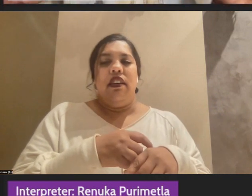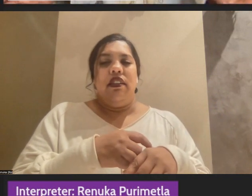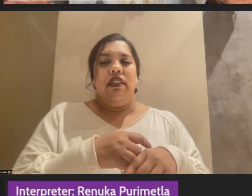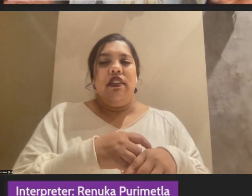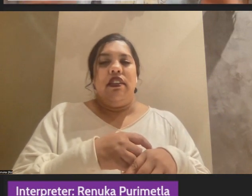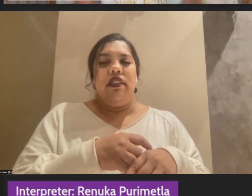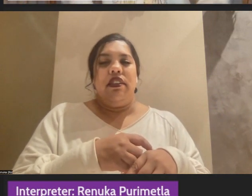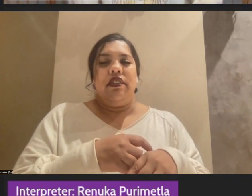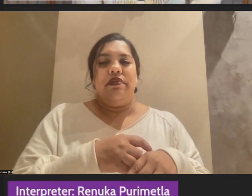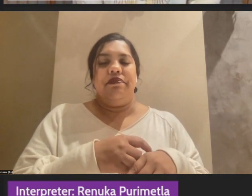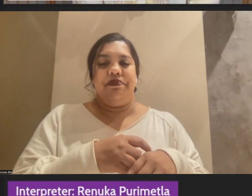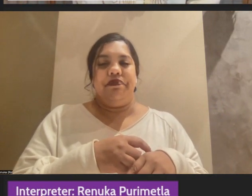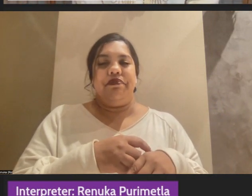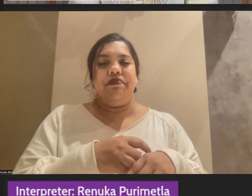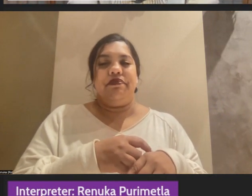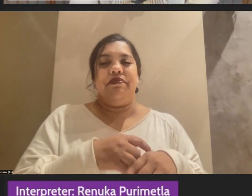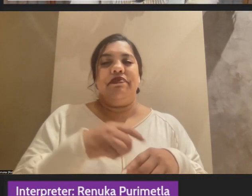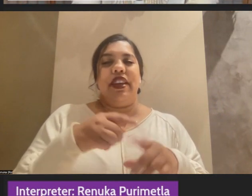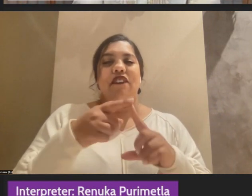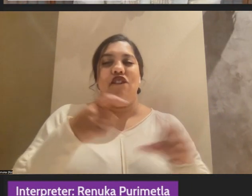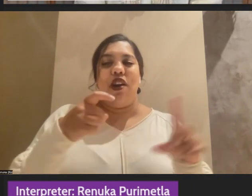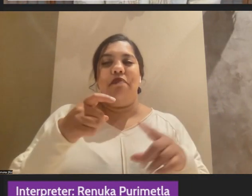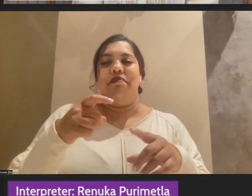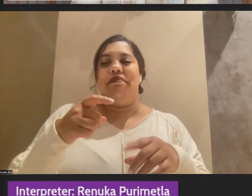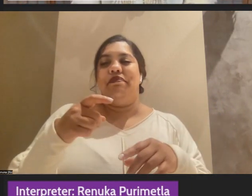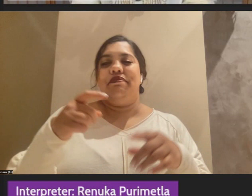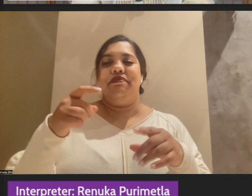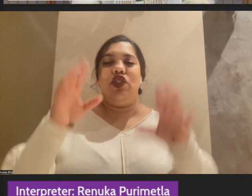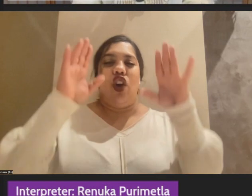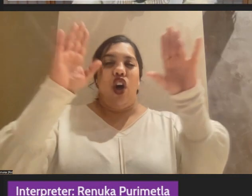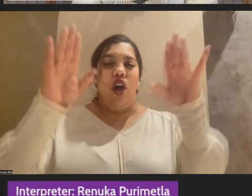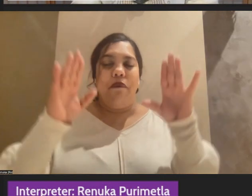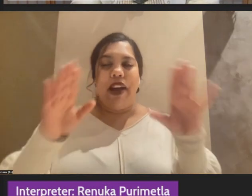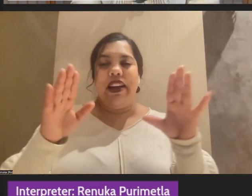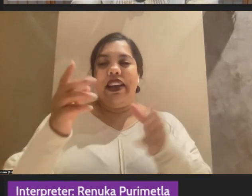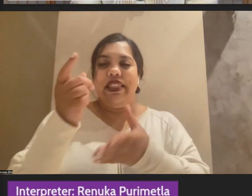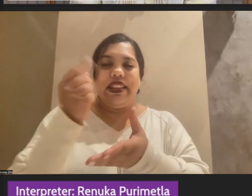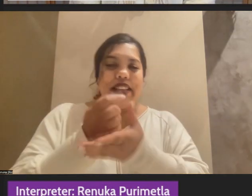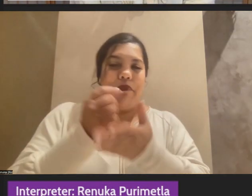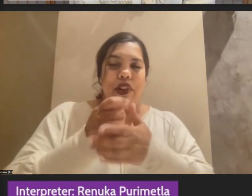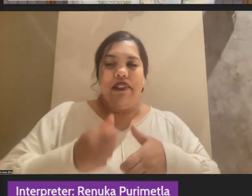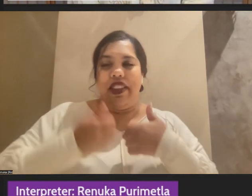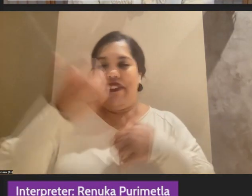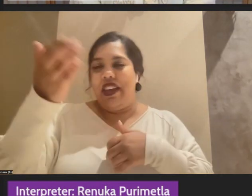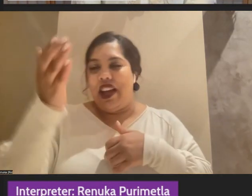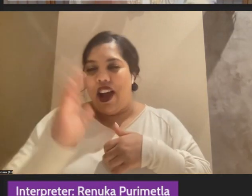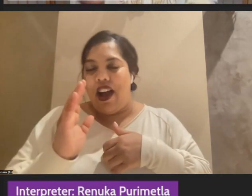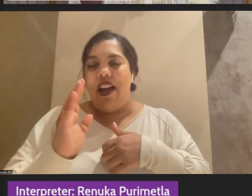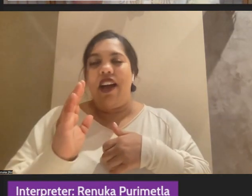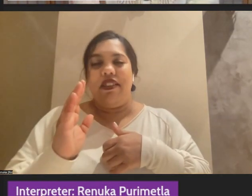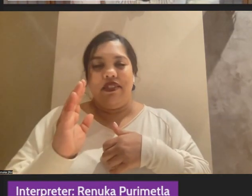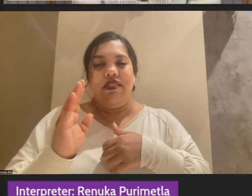And simply what this is saying is there is so much more than we could even imagine available to us